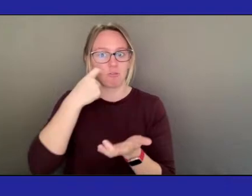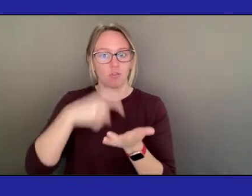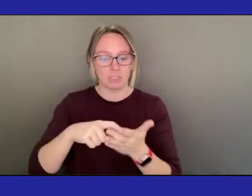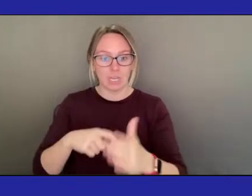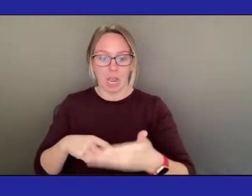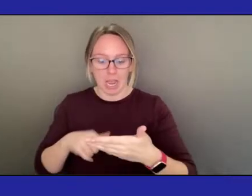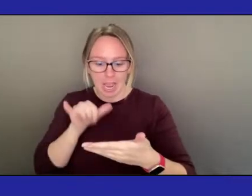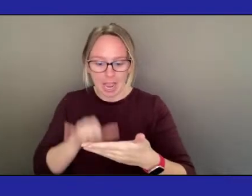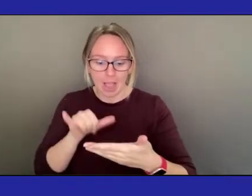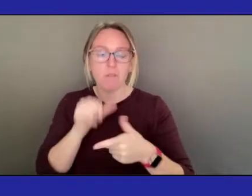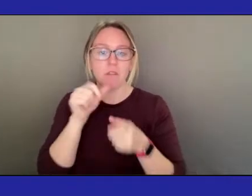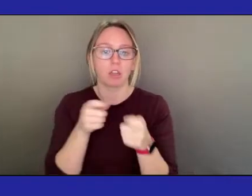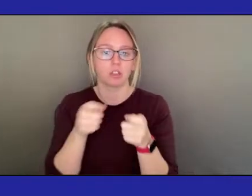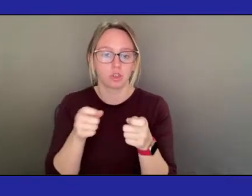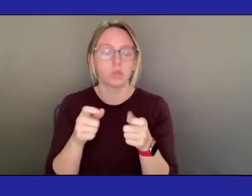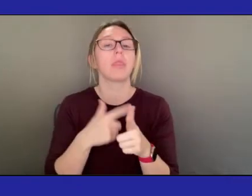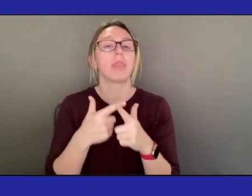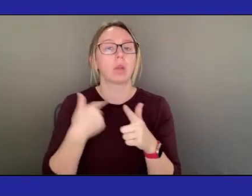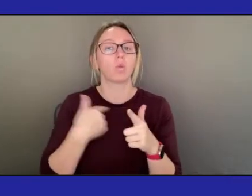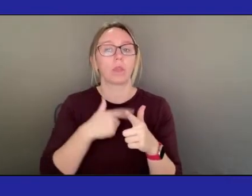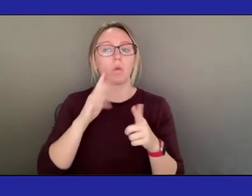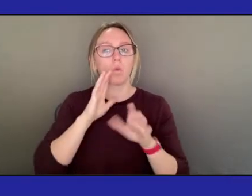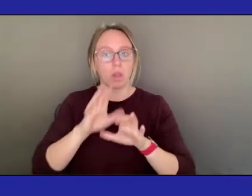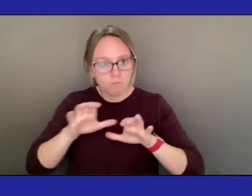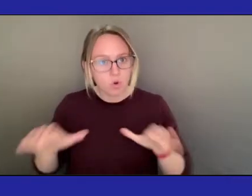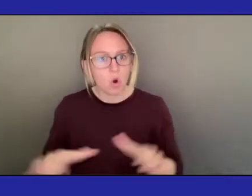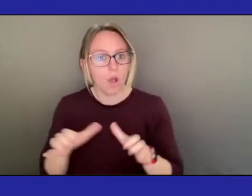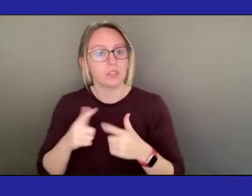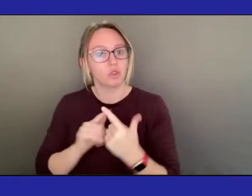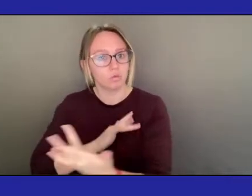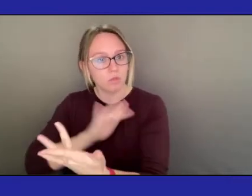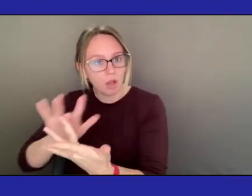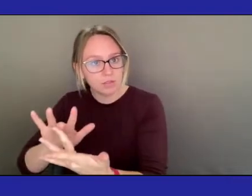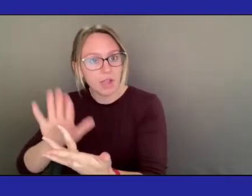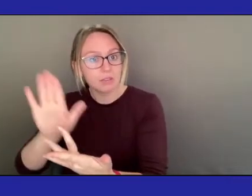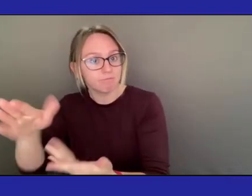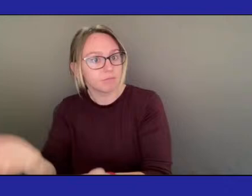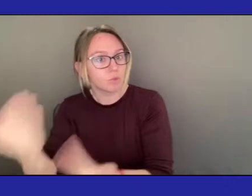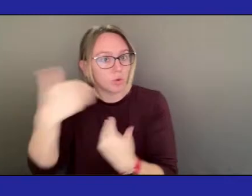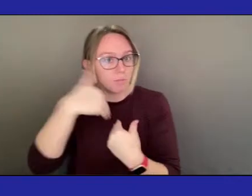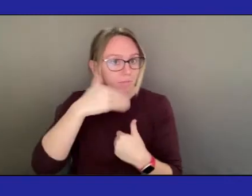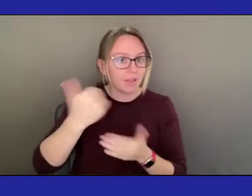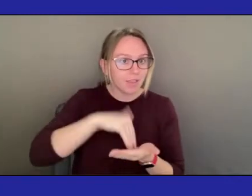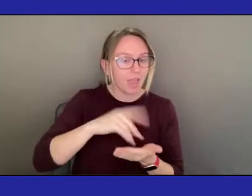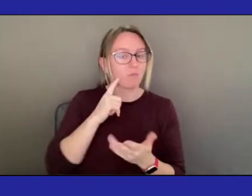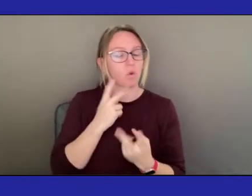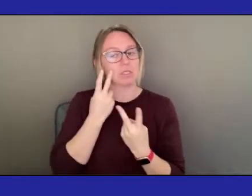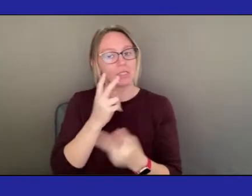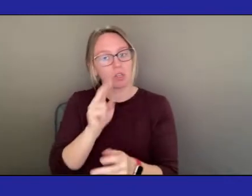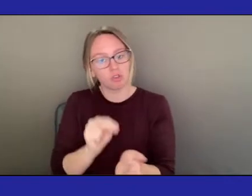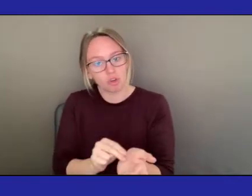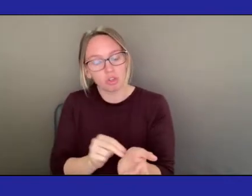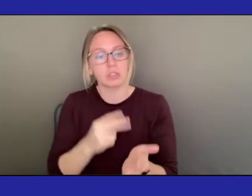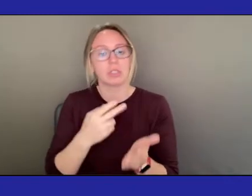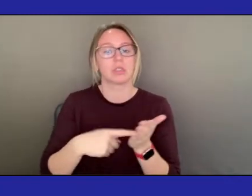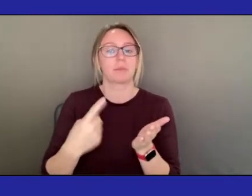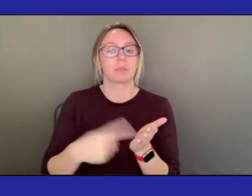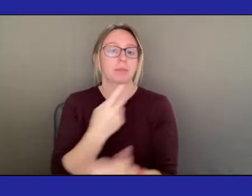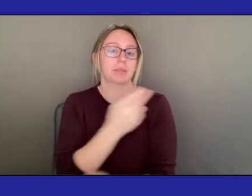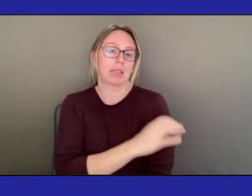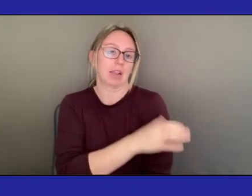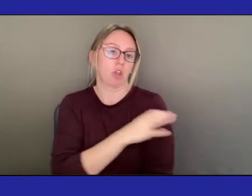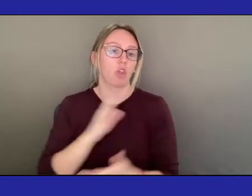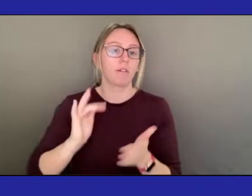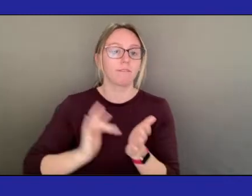That's another reason for us to proactively call them, bring them back in so they could see a nurse or sometimes a clinical pharmacist, which I'll talk